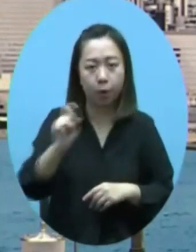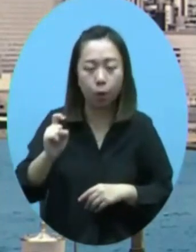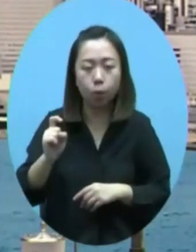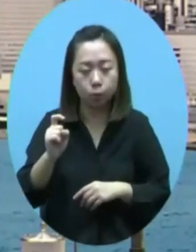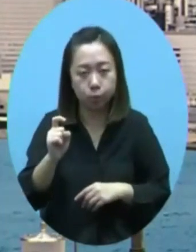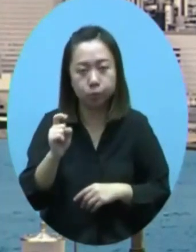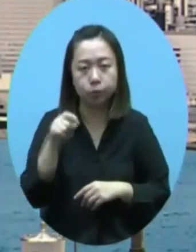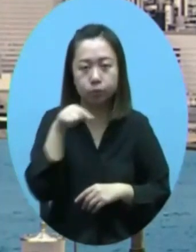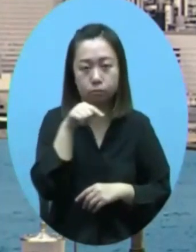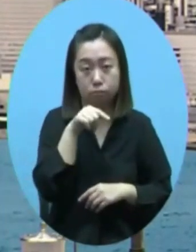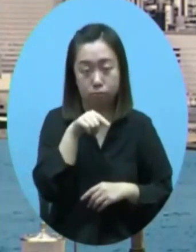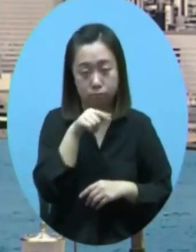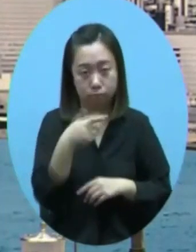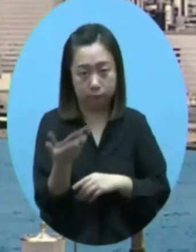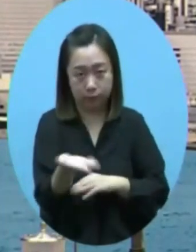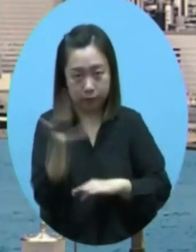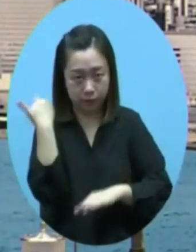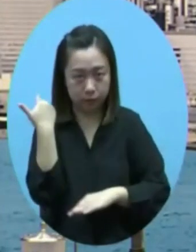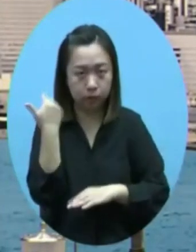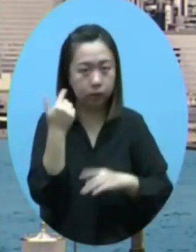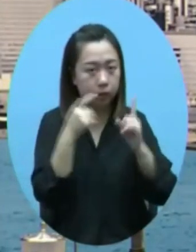1393 is an 89-year-old female.